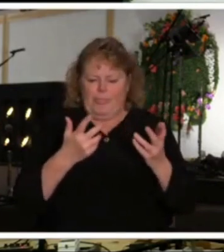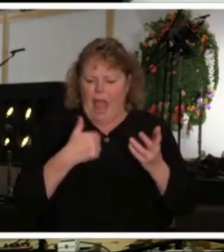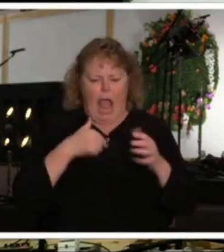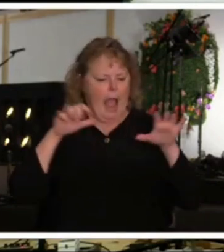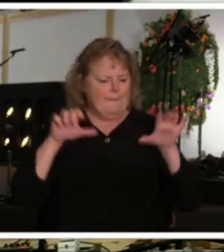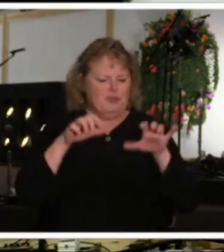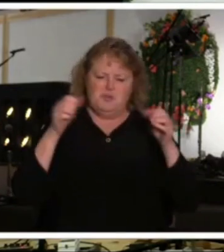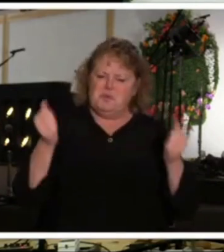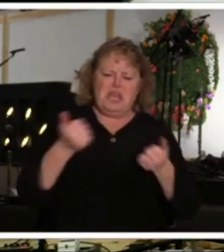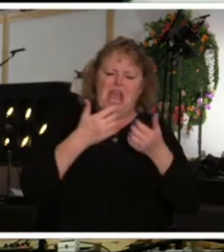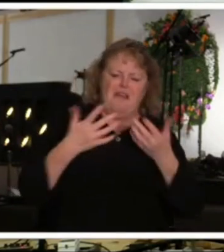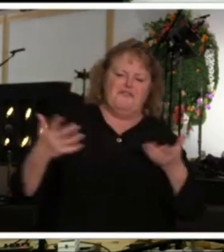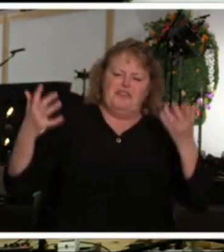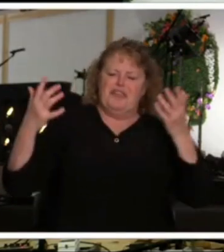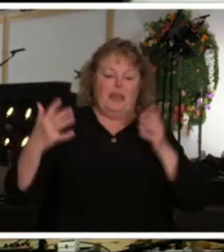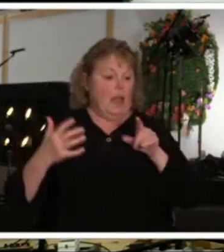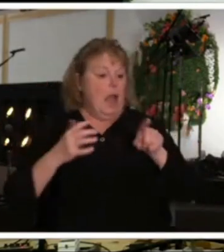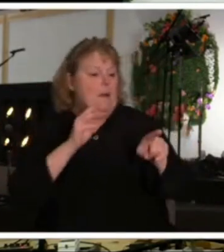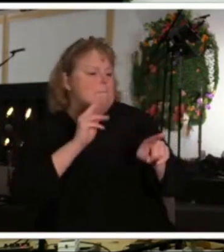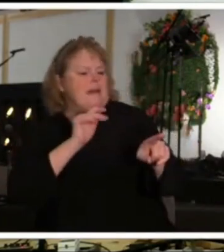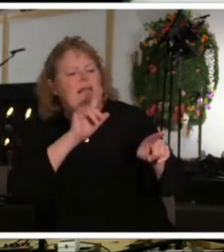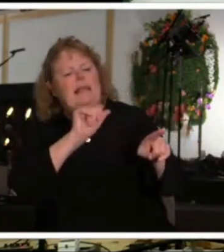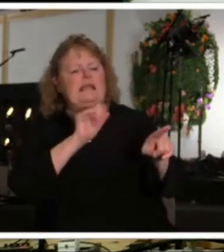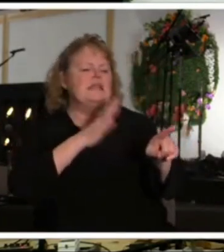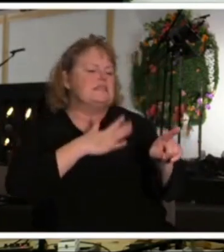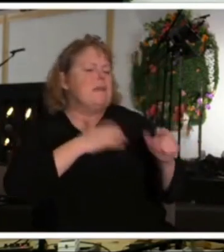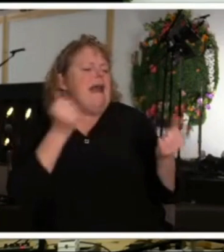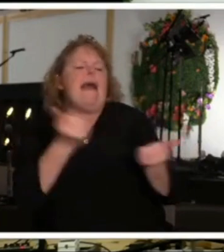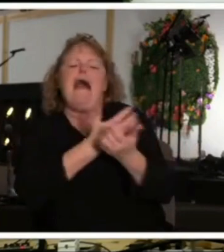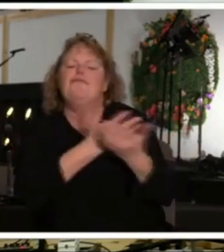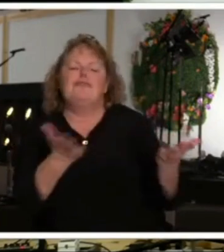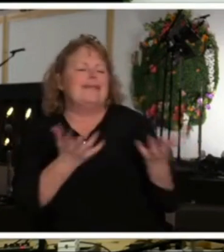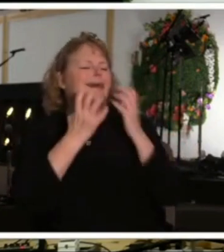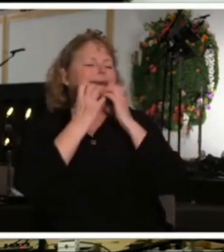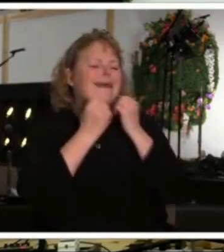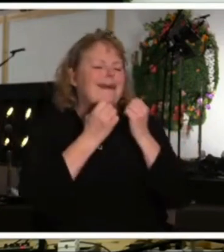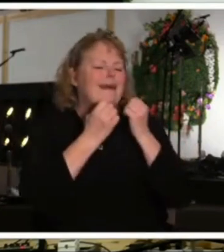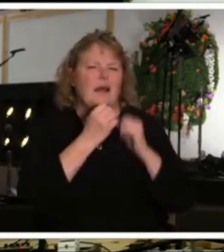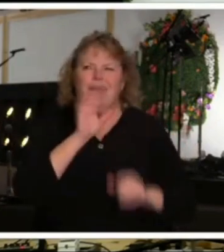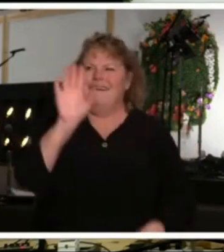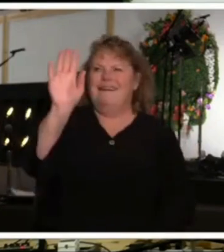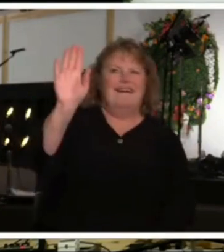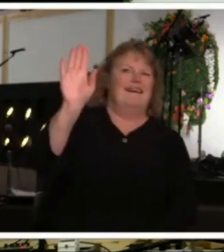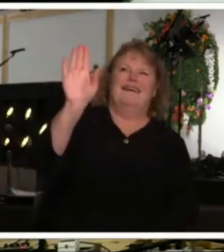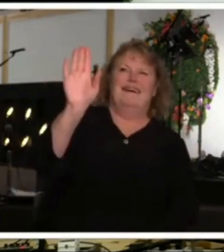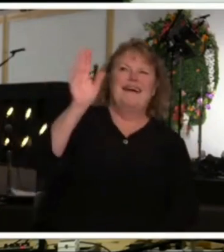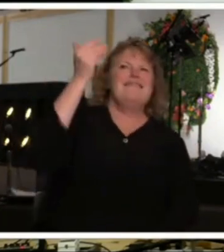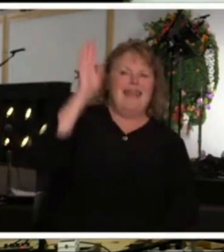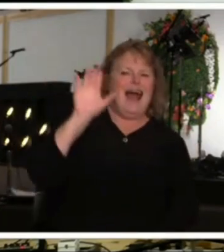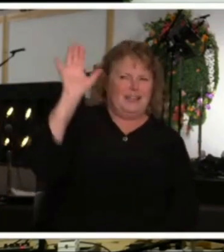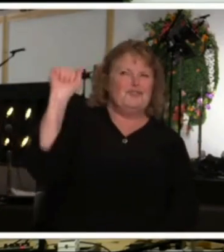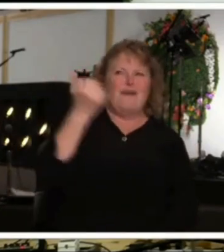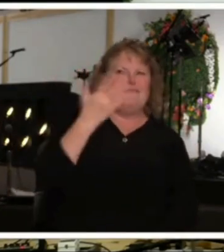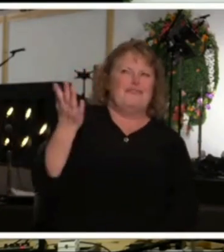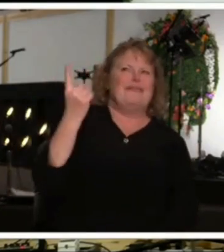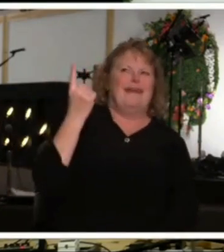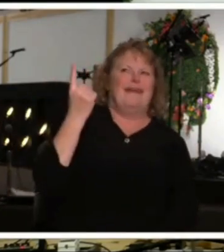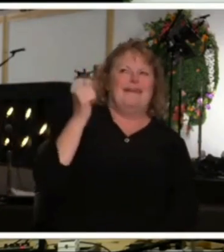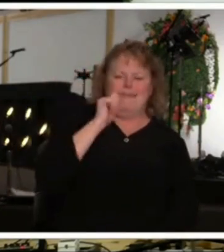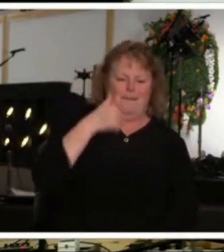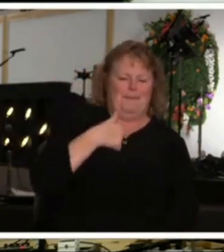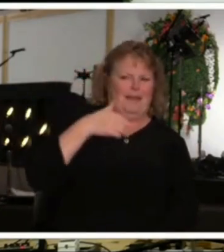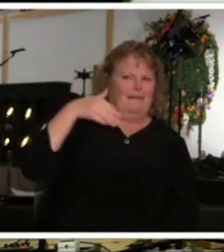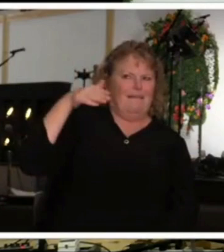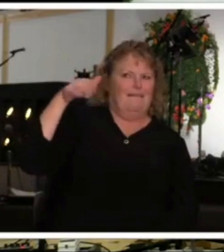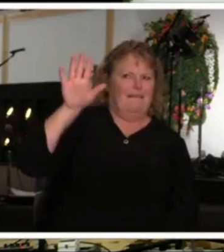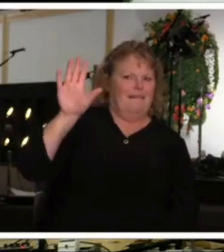everything. Melinda is my everything. And Melinda may say, William is my everything. I can't be her everything. Only God can be your